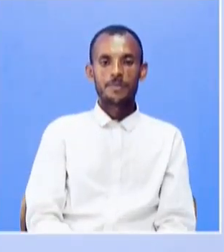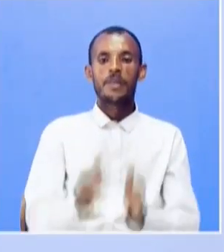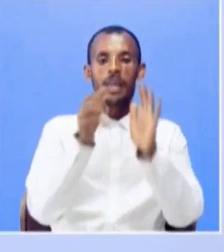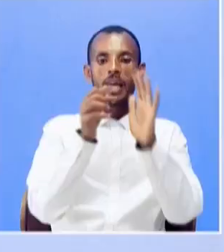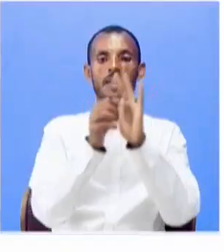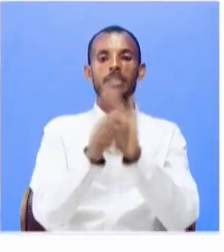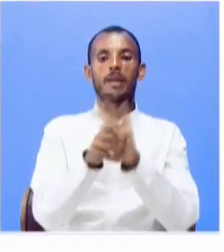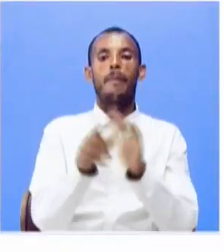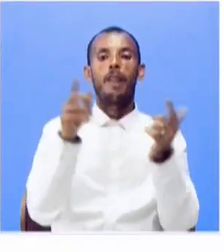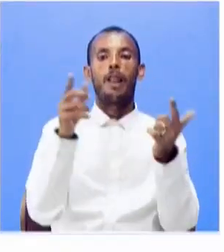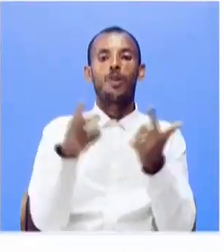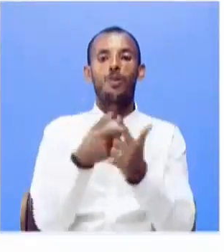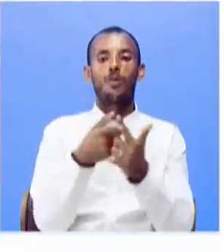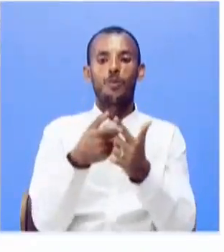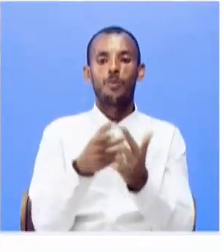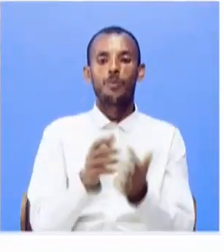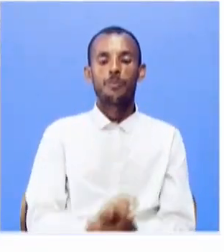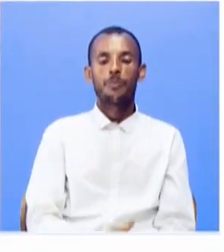Example 2.